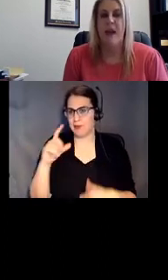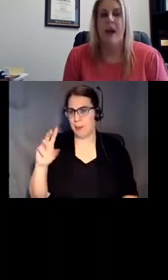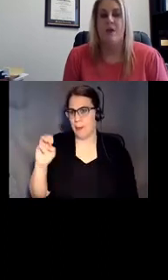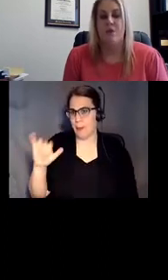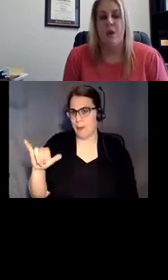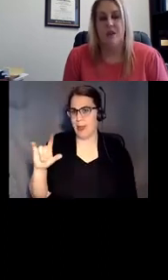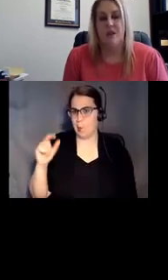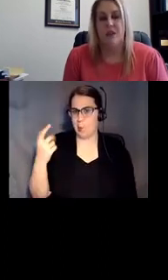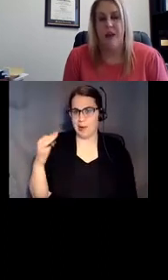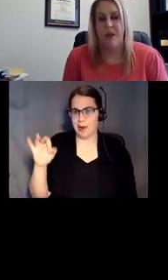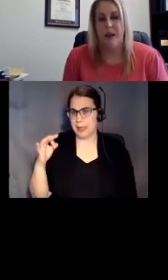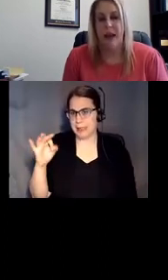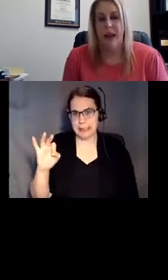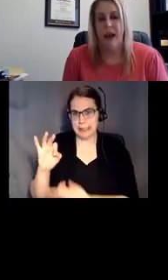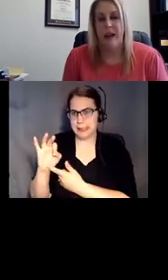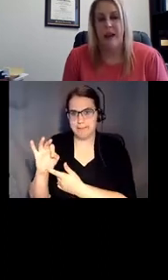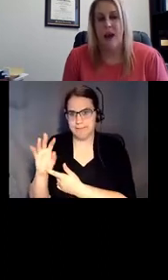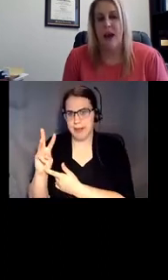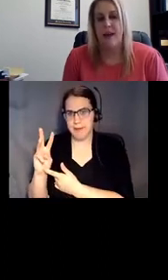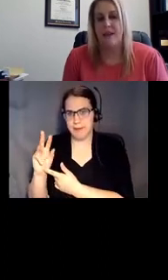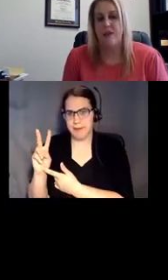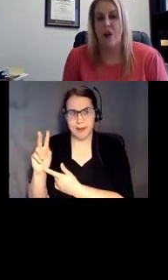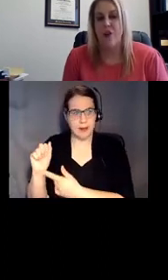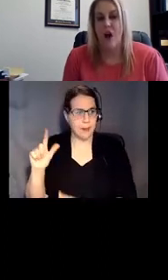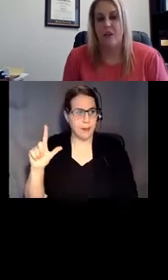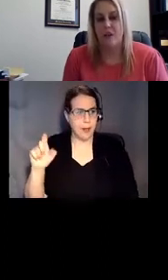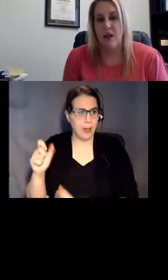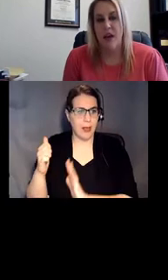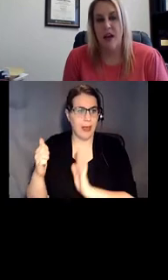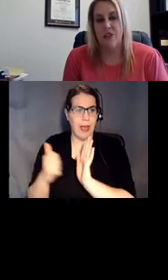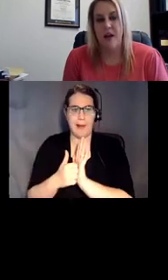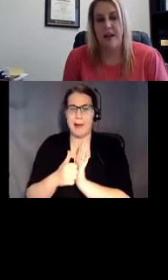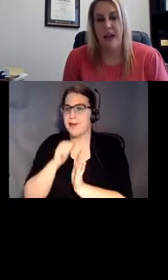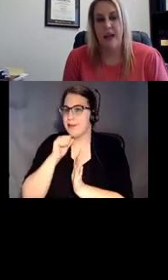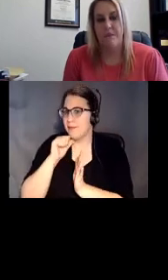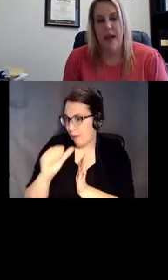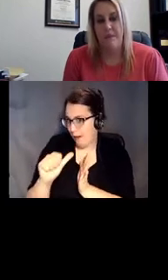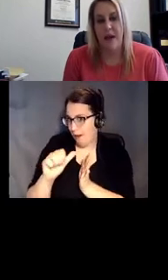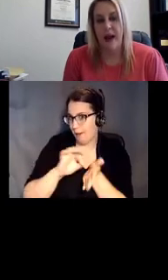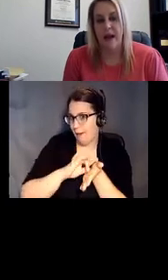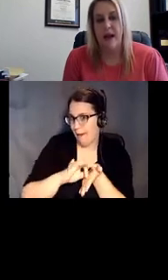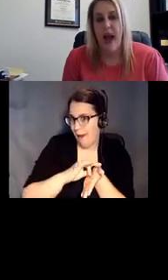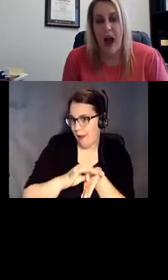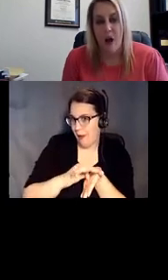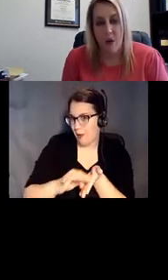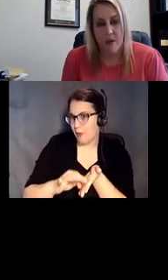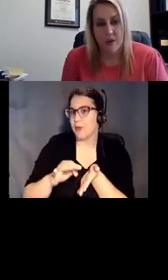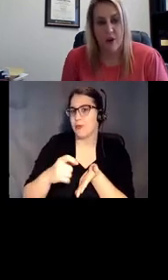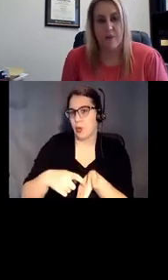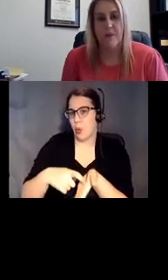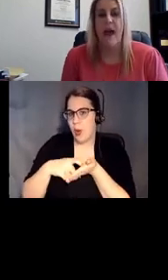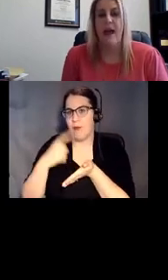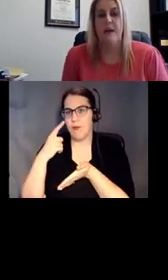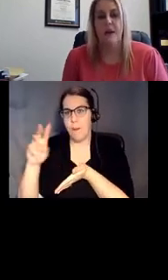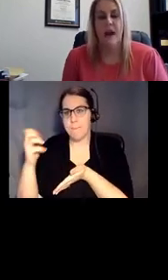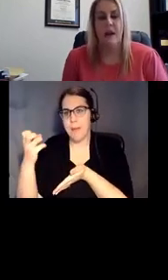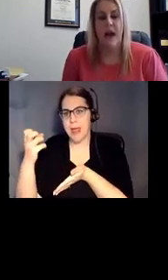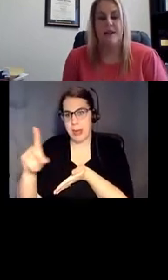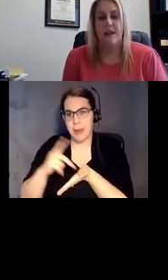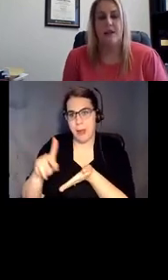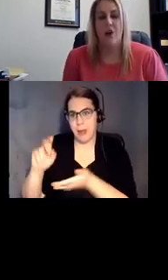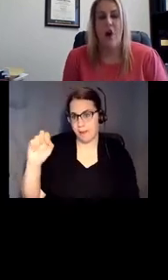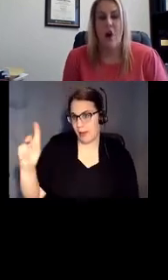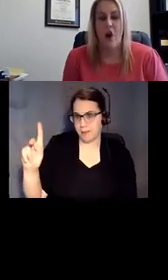2019, West Virginia ABLE account assets are not subject to Medicaid payback. However, ABLE